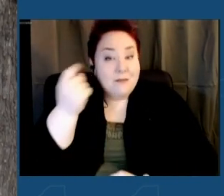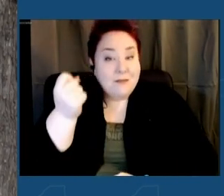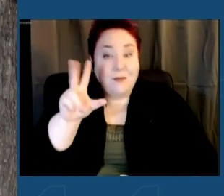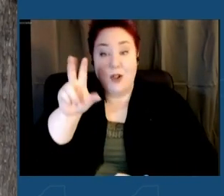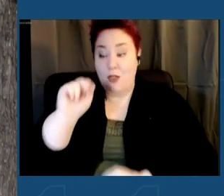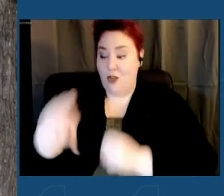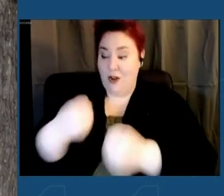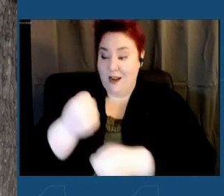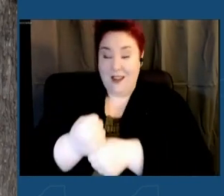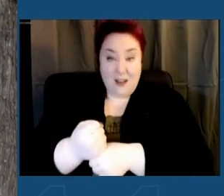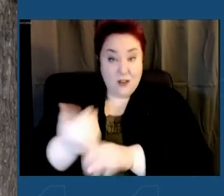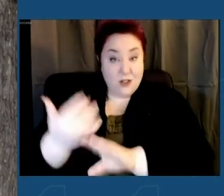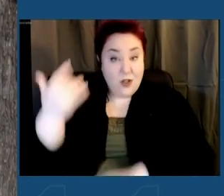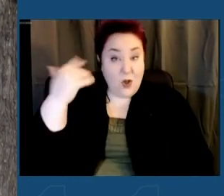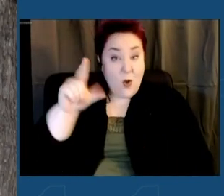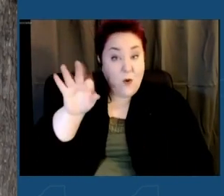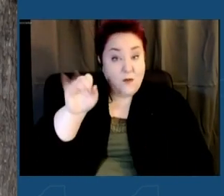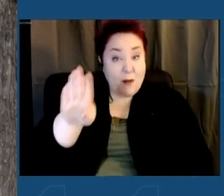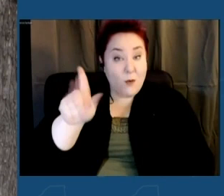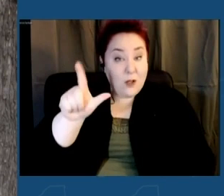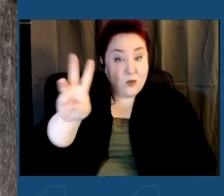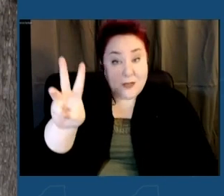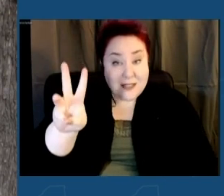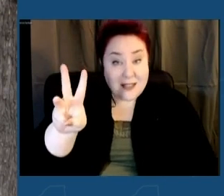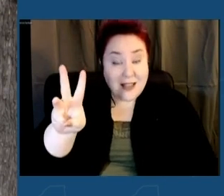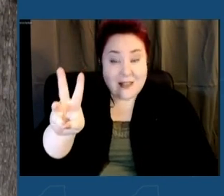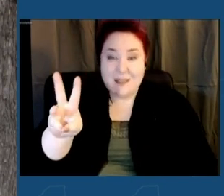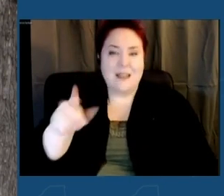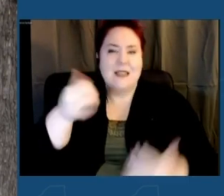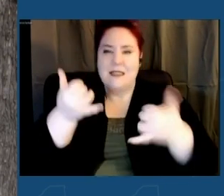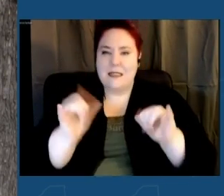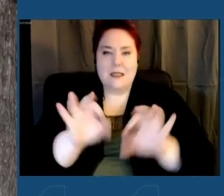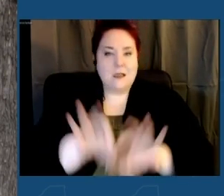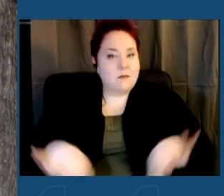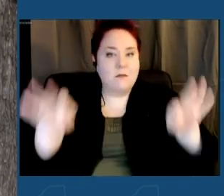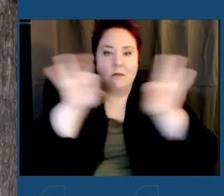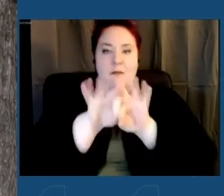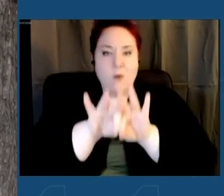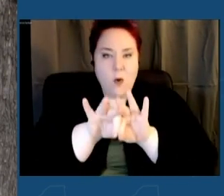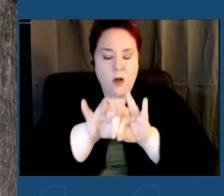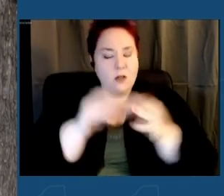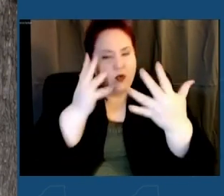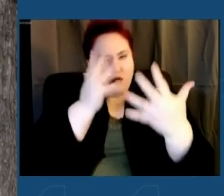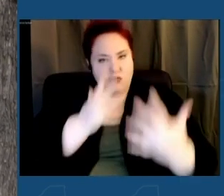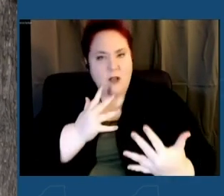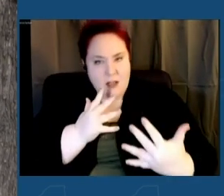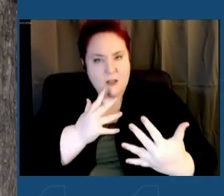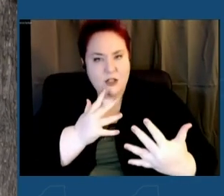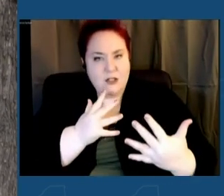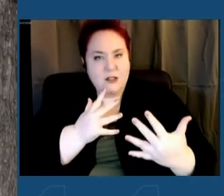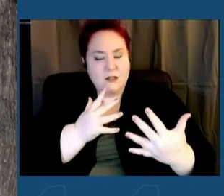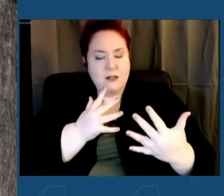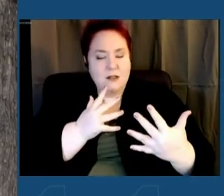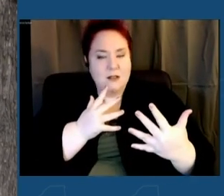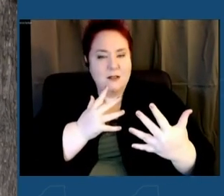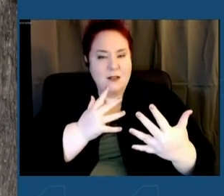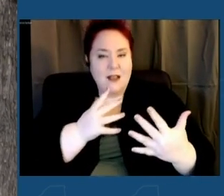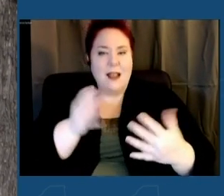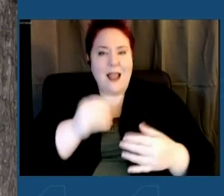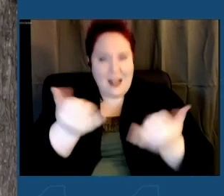the 26th any less important, any less tragic, any less worth